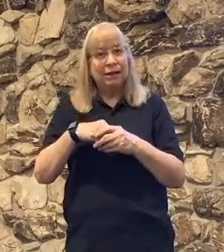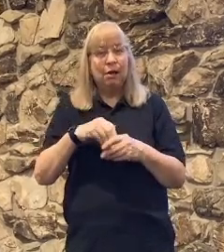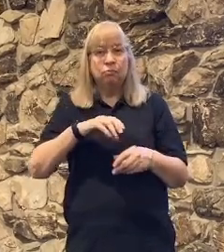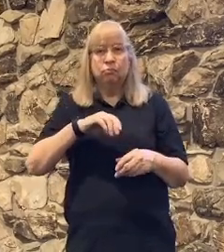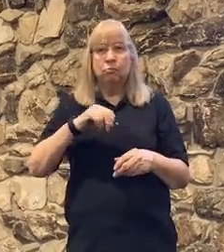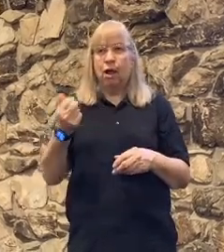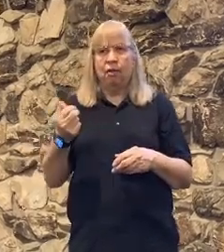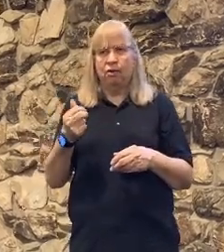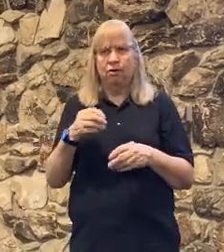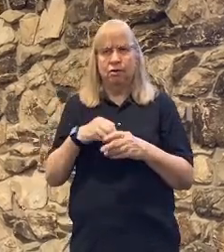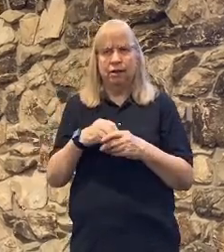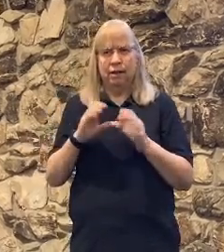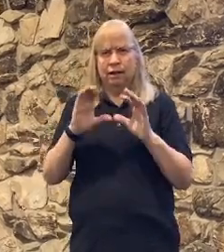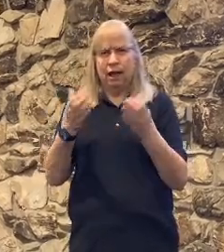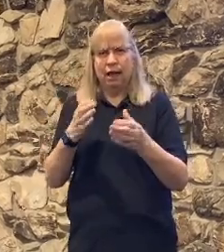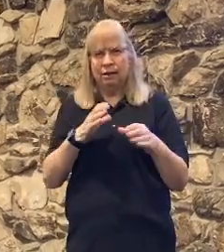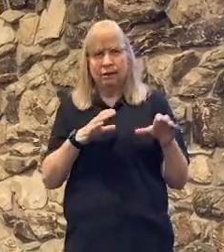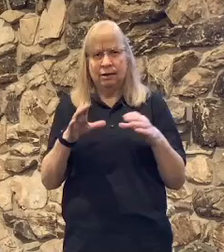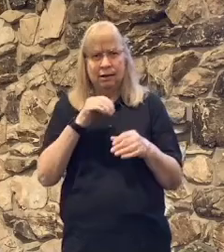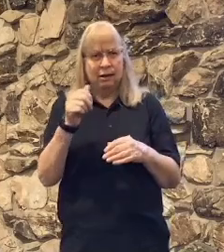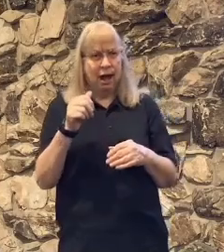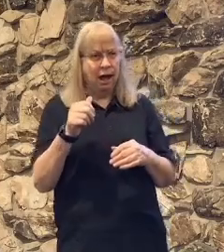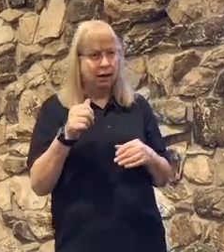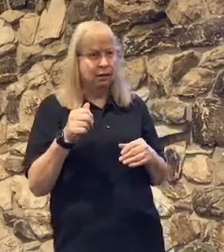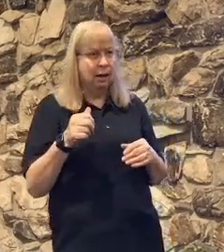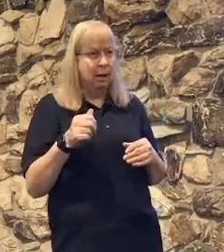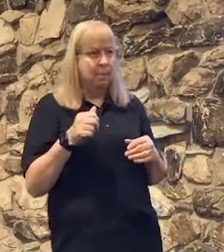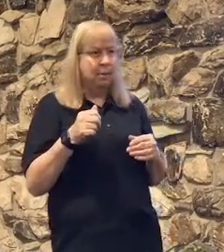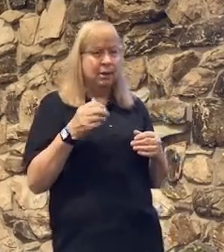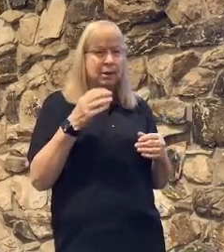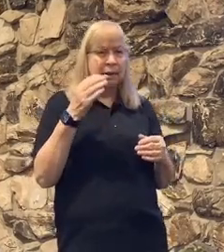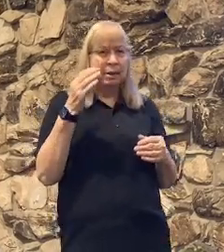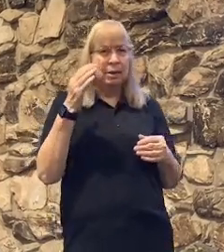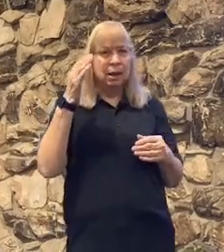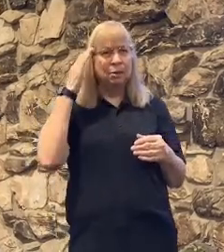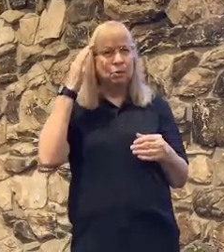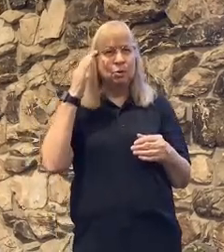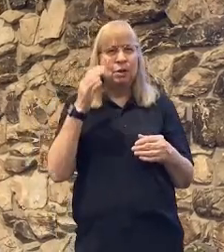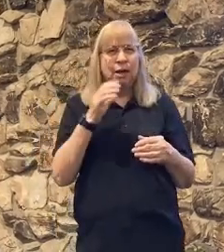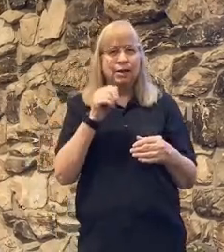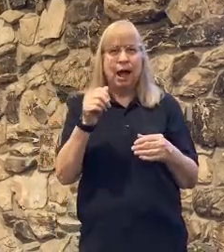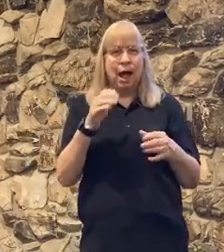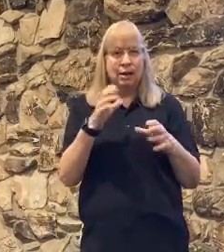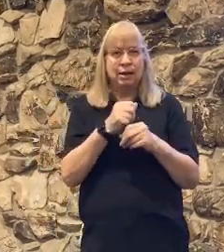class didn't, because, you know, they knew that they would never get the party.